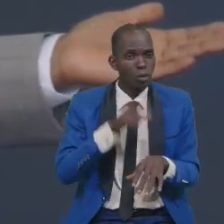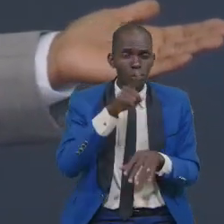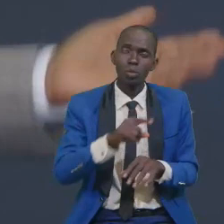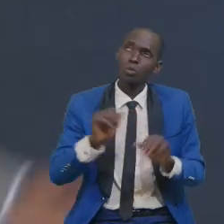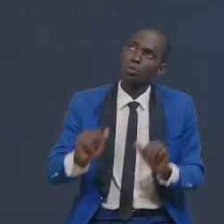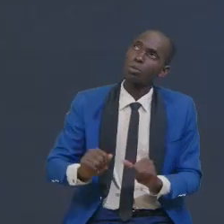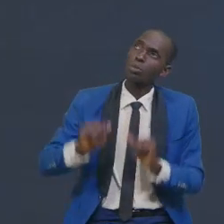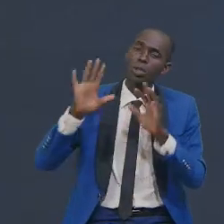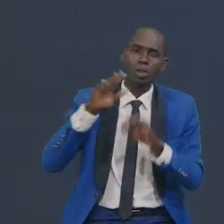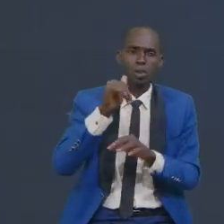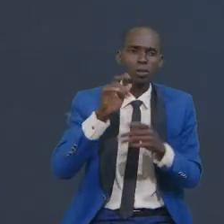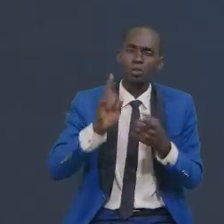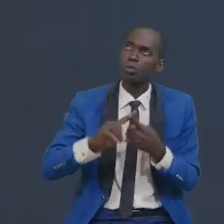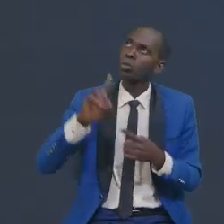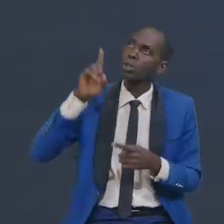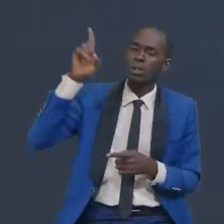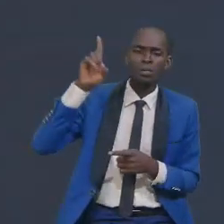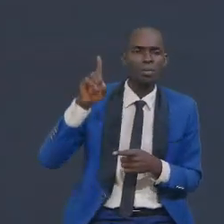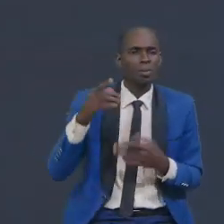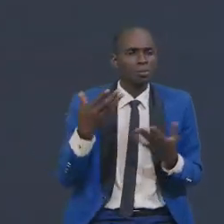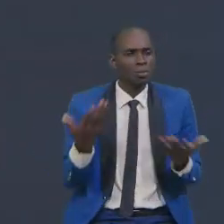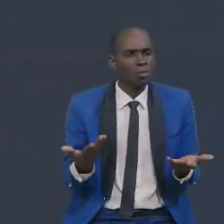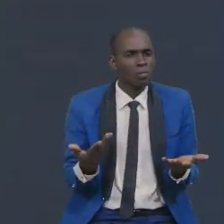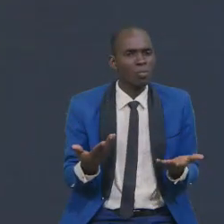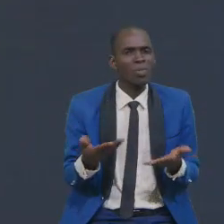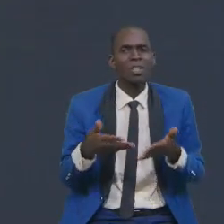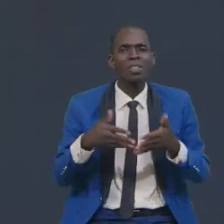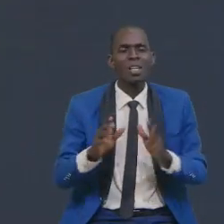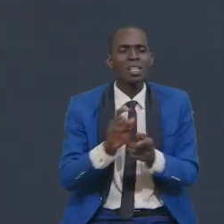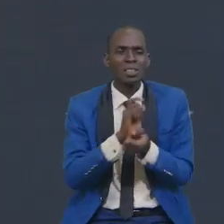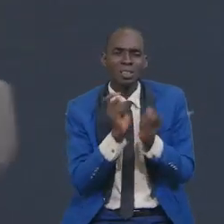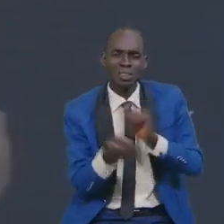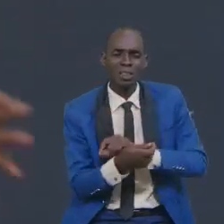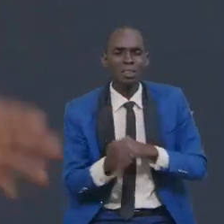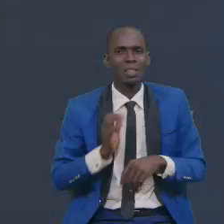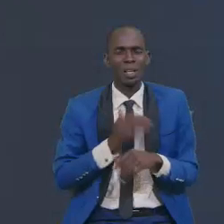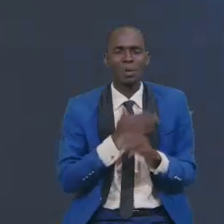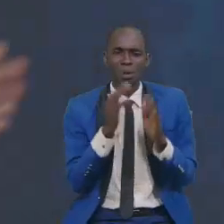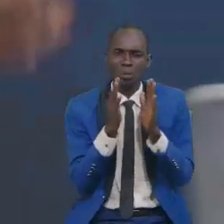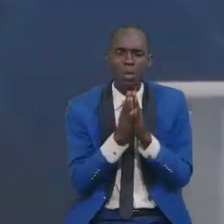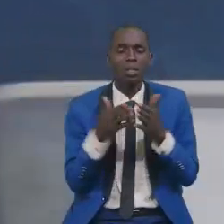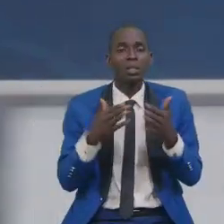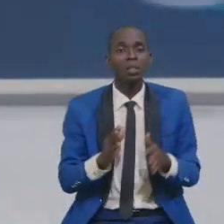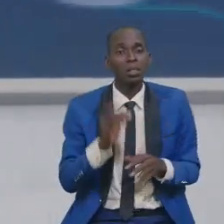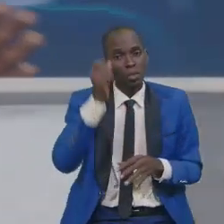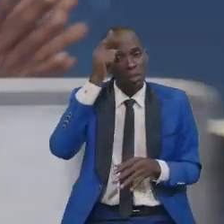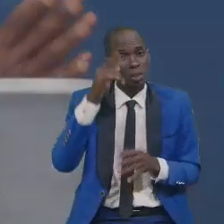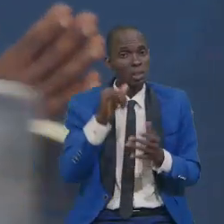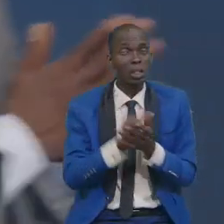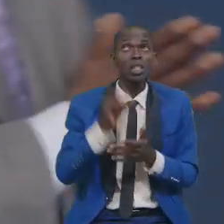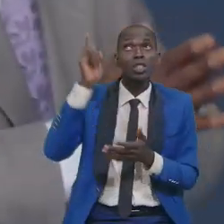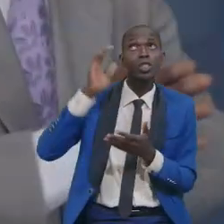and you submitted yourself to god let's change our plan let's understand he forgives he forgives